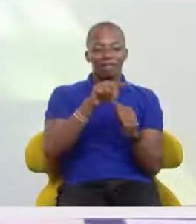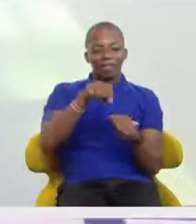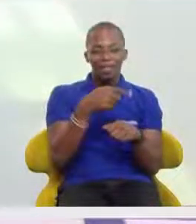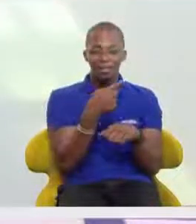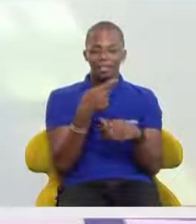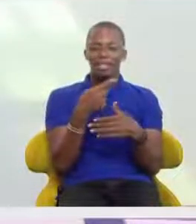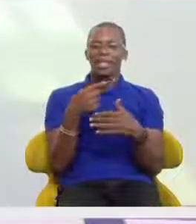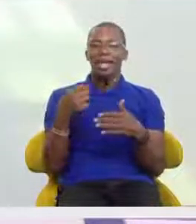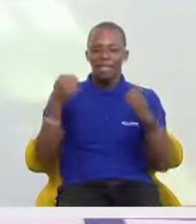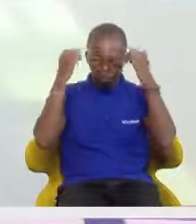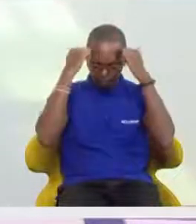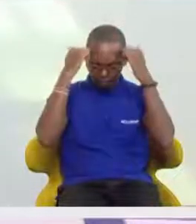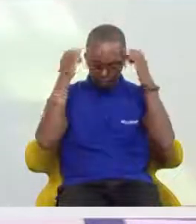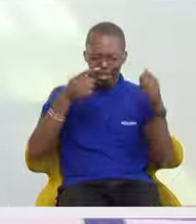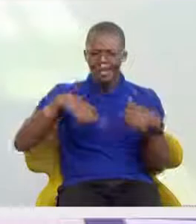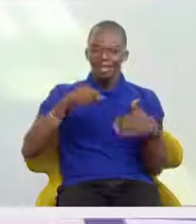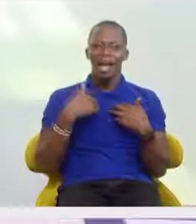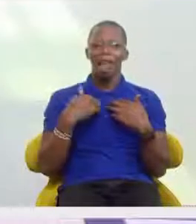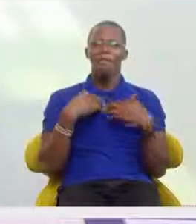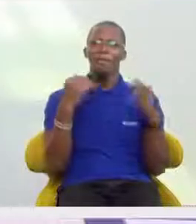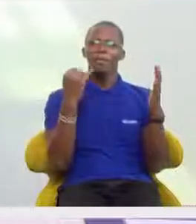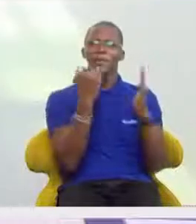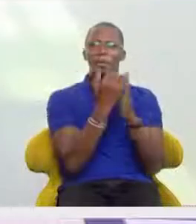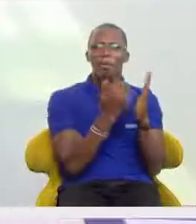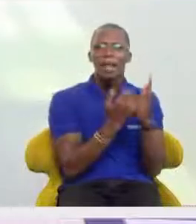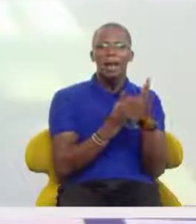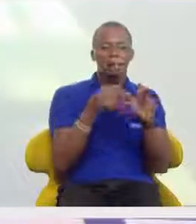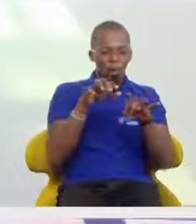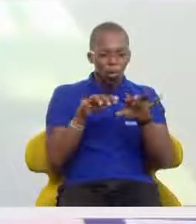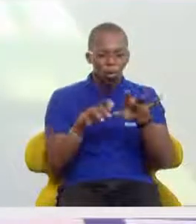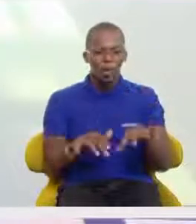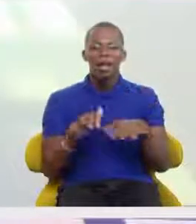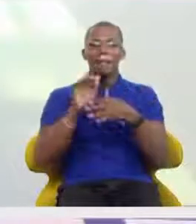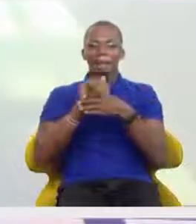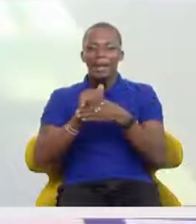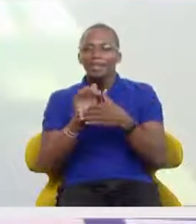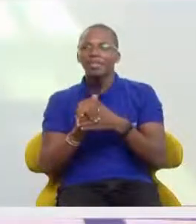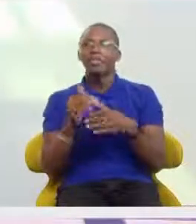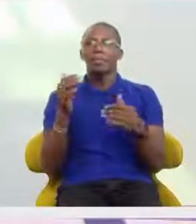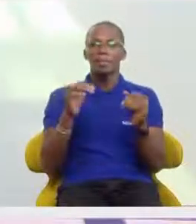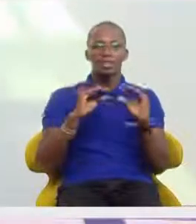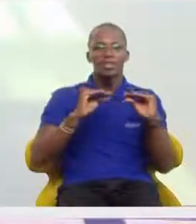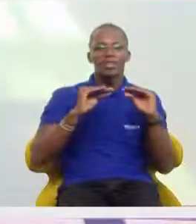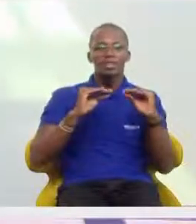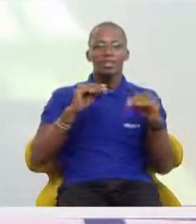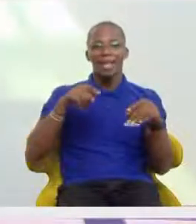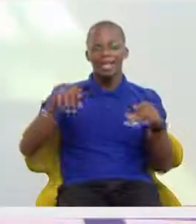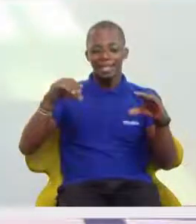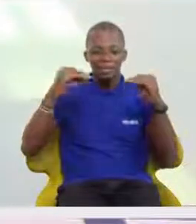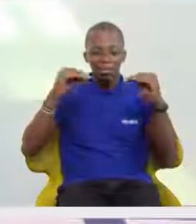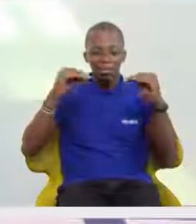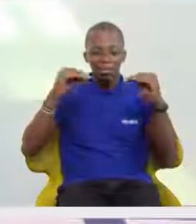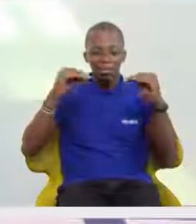using Google searches to discover the world beyond their school. By 2021, Enable's assistive technology